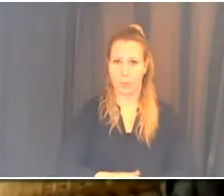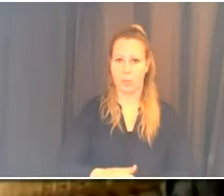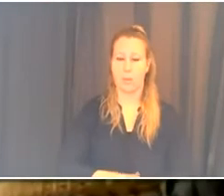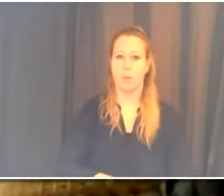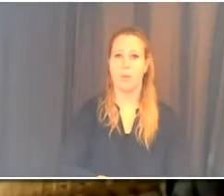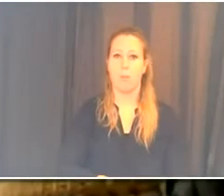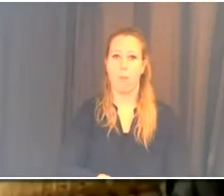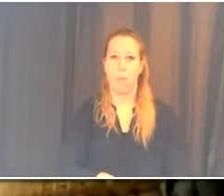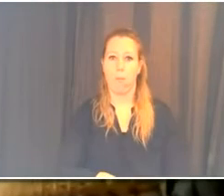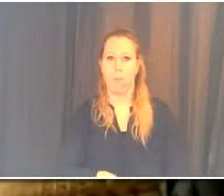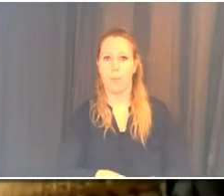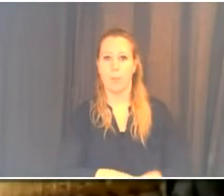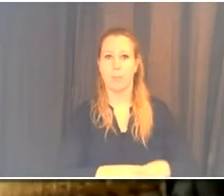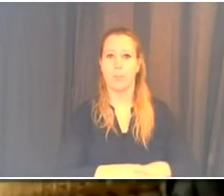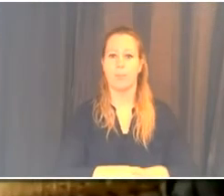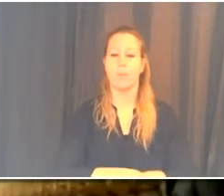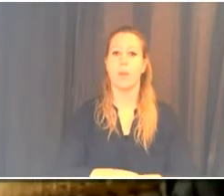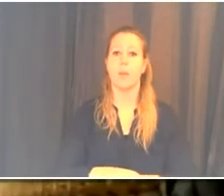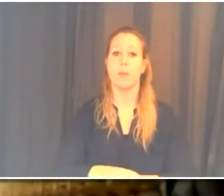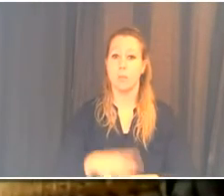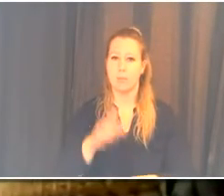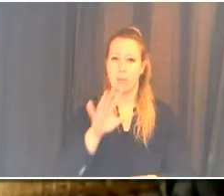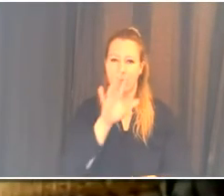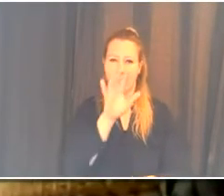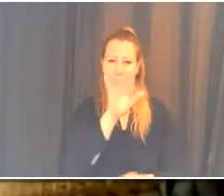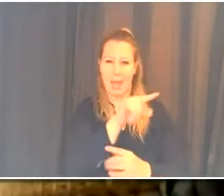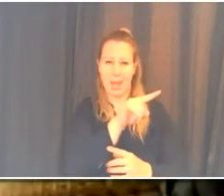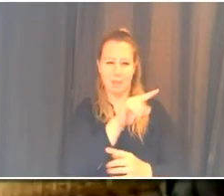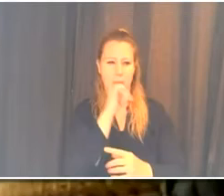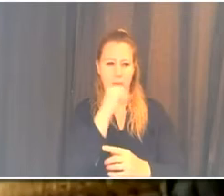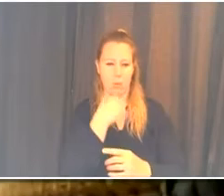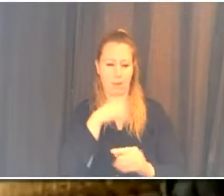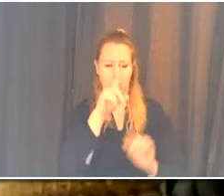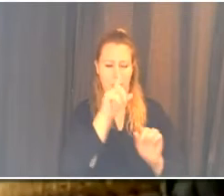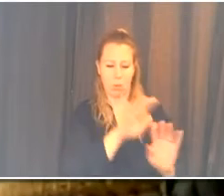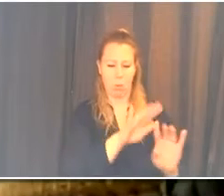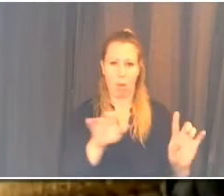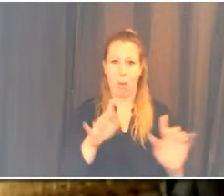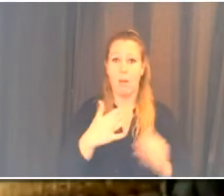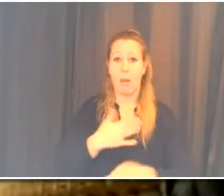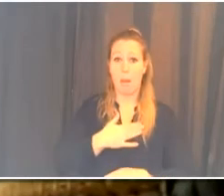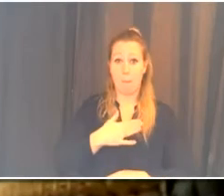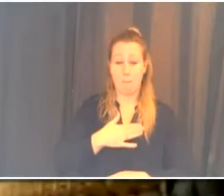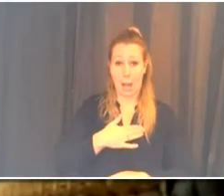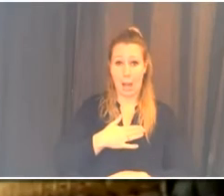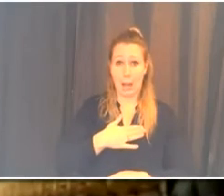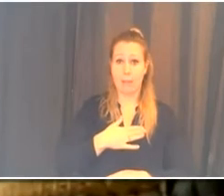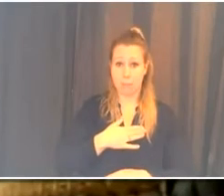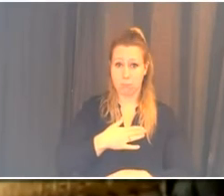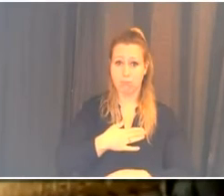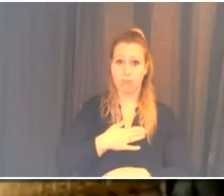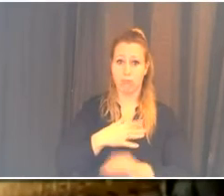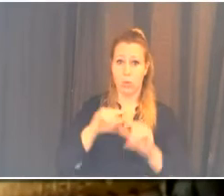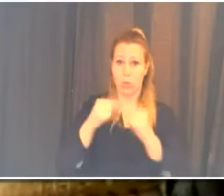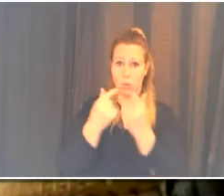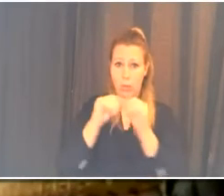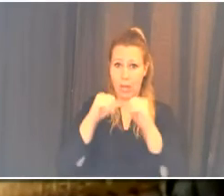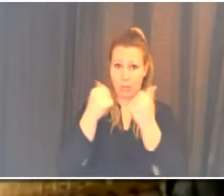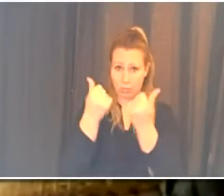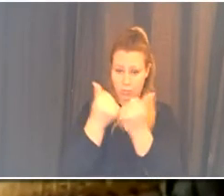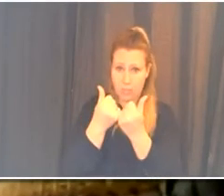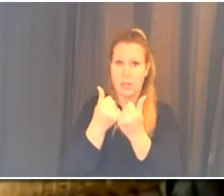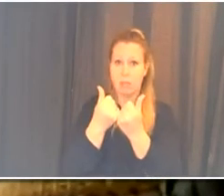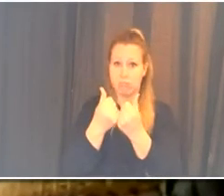should try to be encouraging the the courts to do differently as they are grappling with with how to handle cases how to do